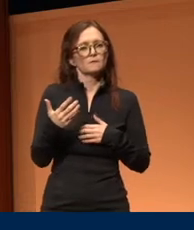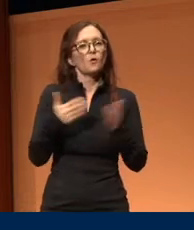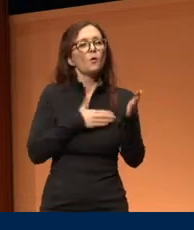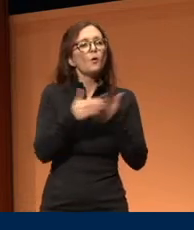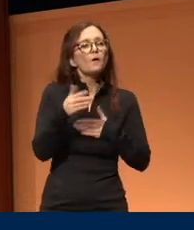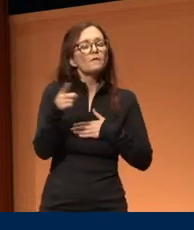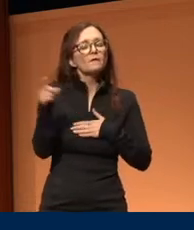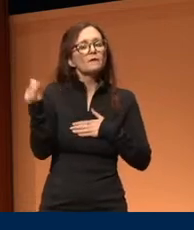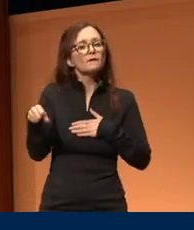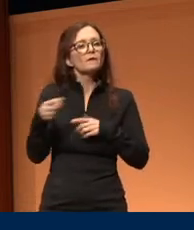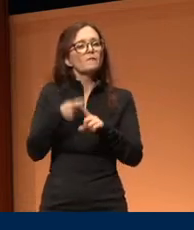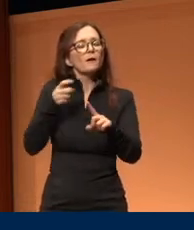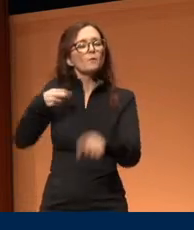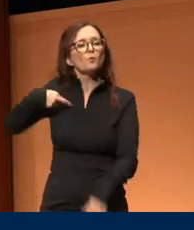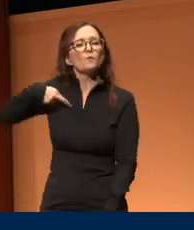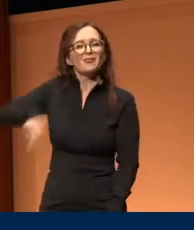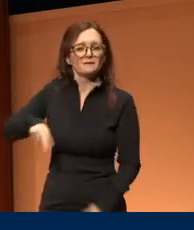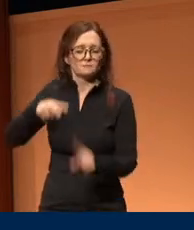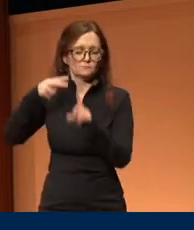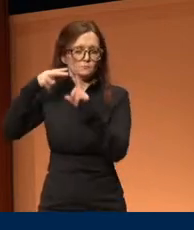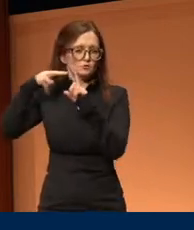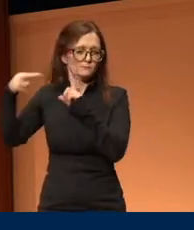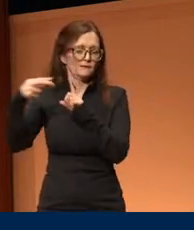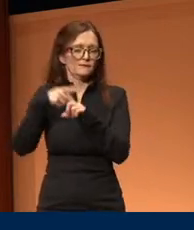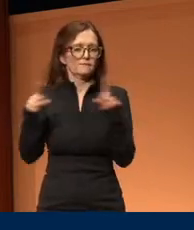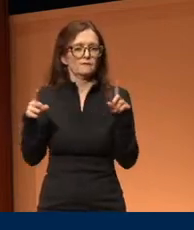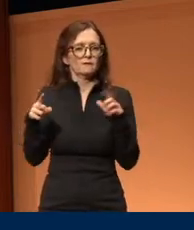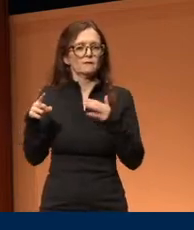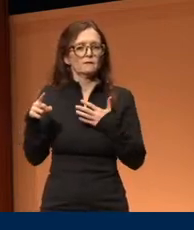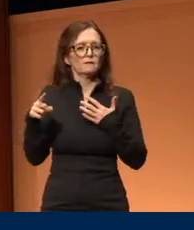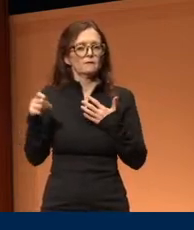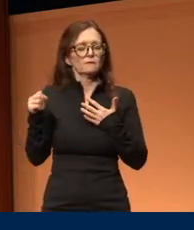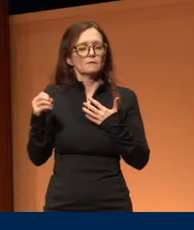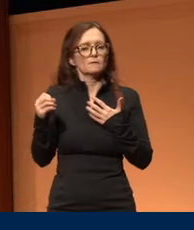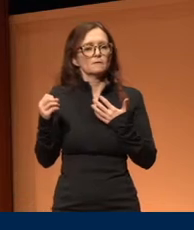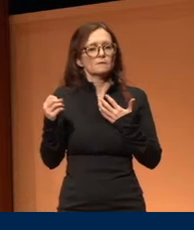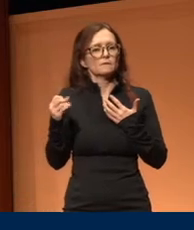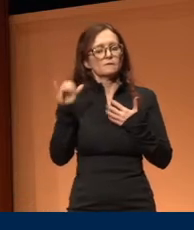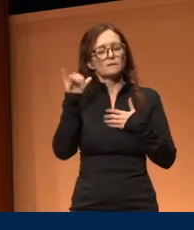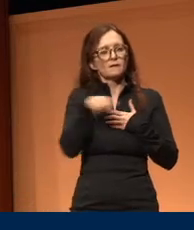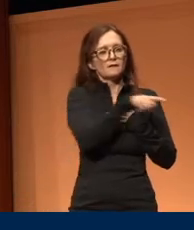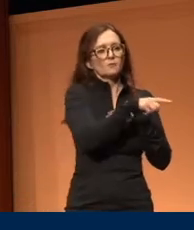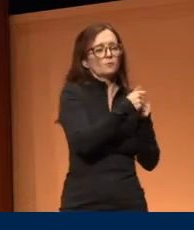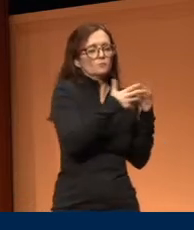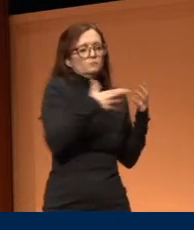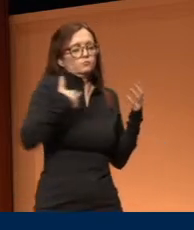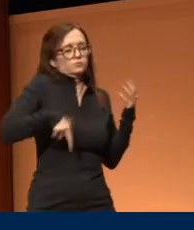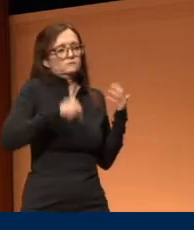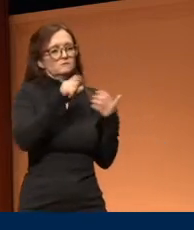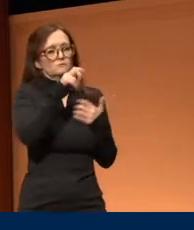oftentimes they came from a religious perspective. And in a secular context and in a